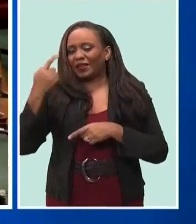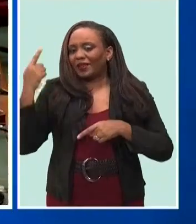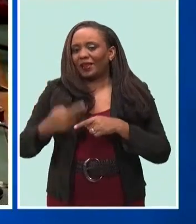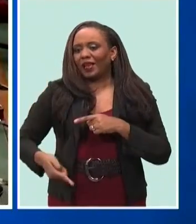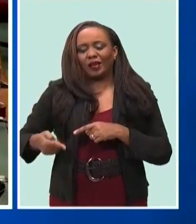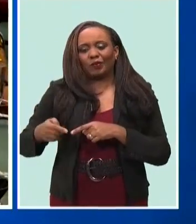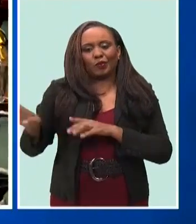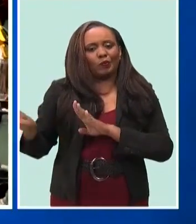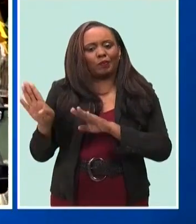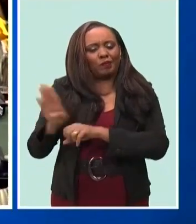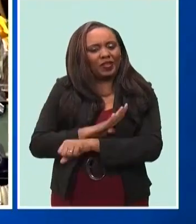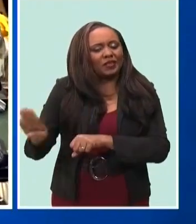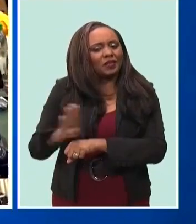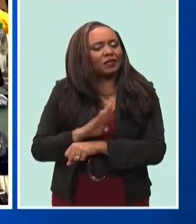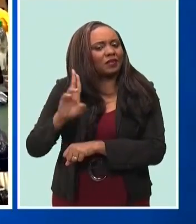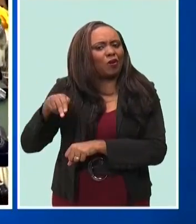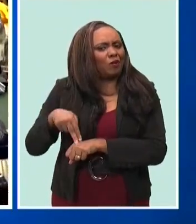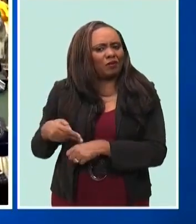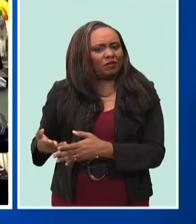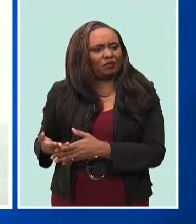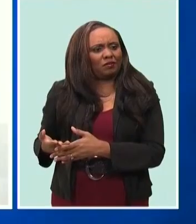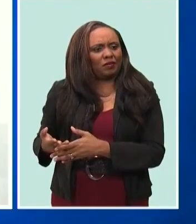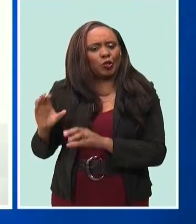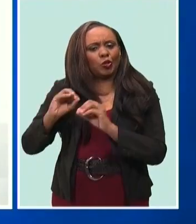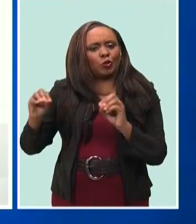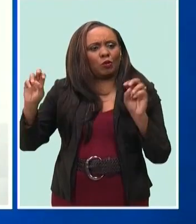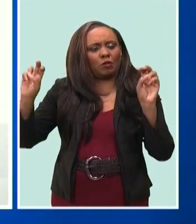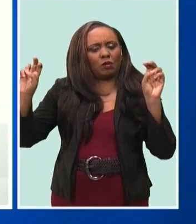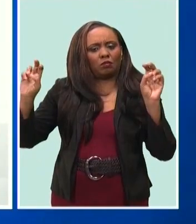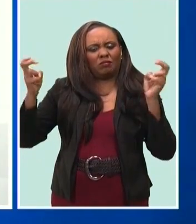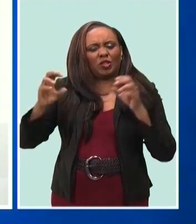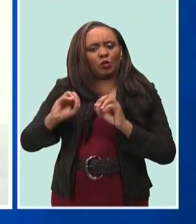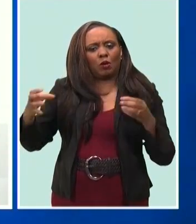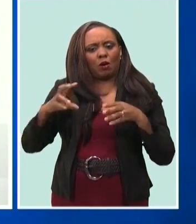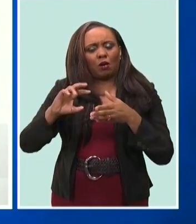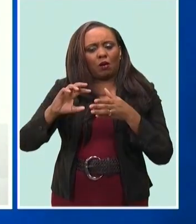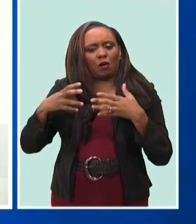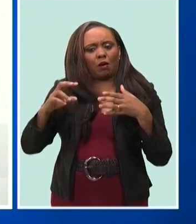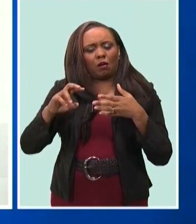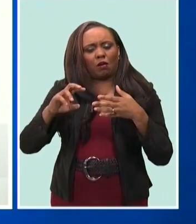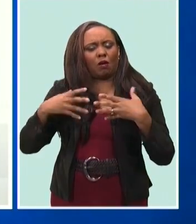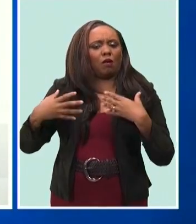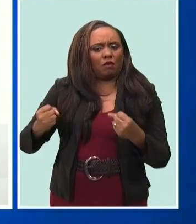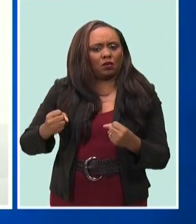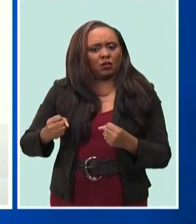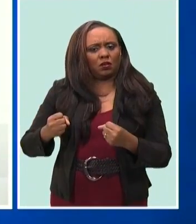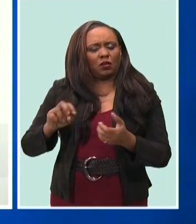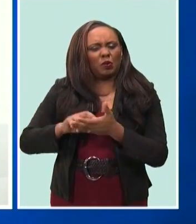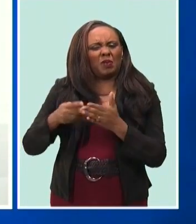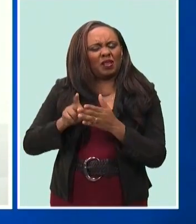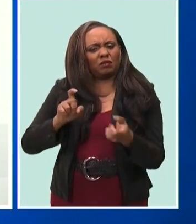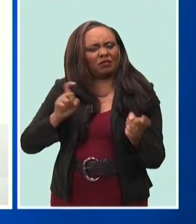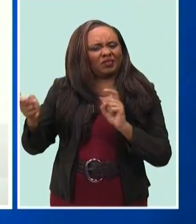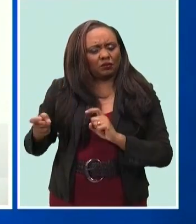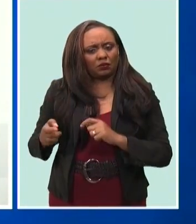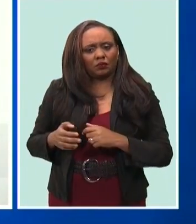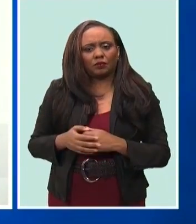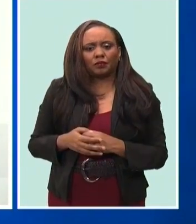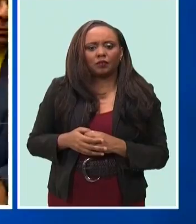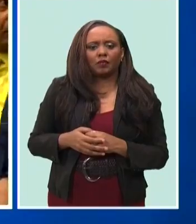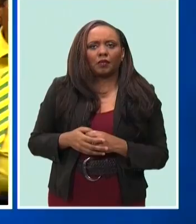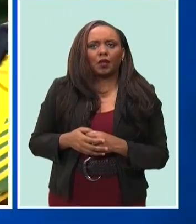once that no-confidence motion is carried. Opposition leader Barrack Jagdeo is threatening to plunge the country into